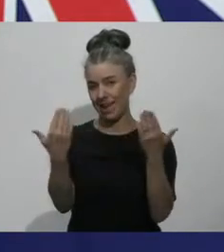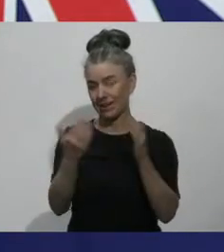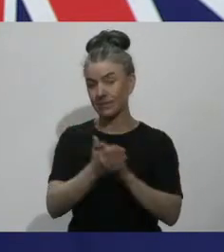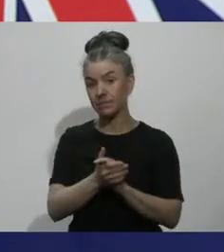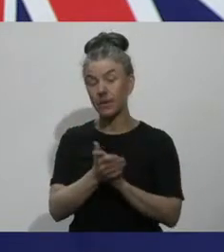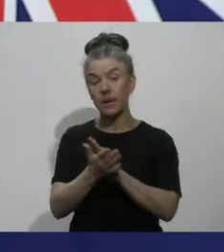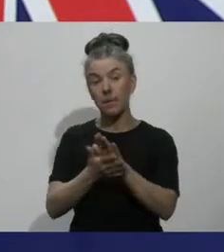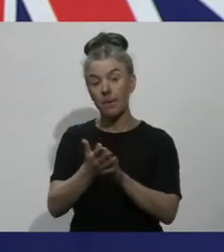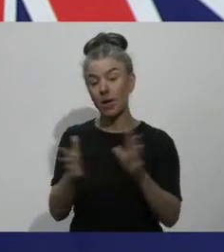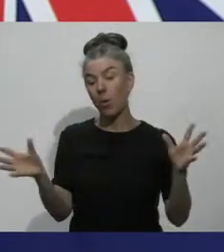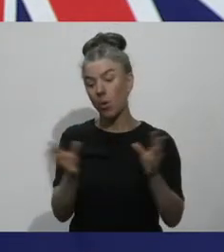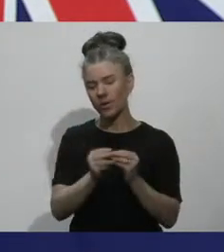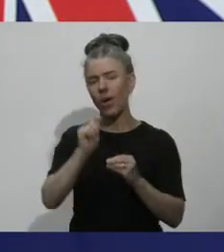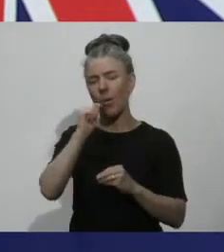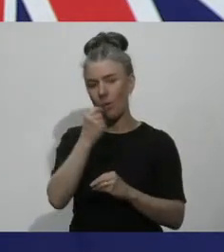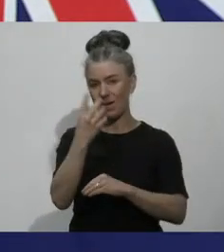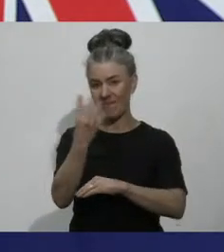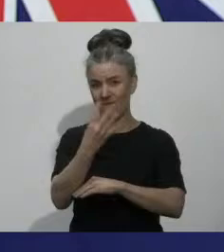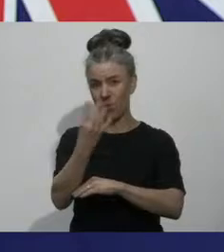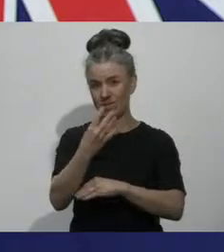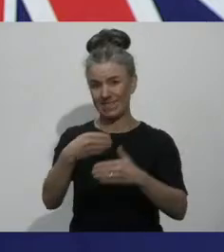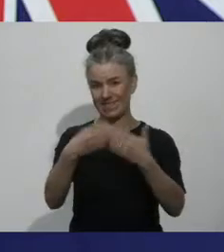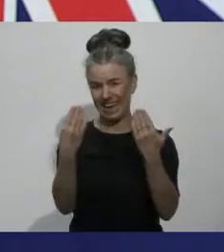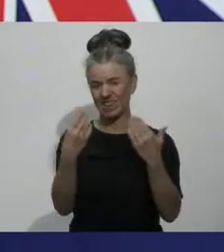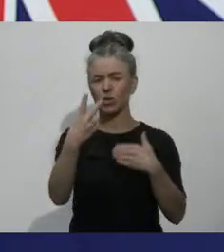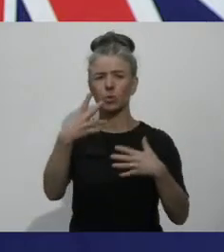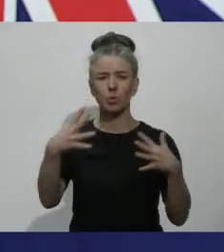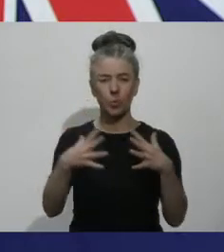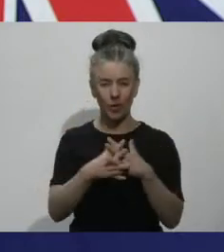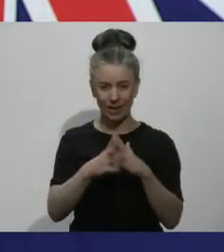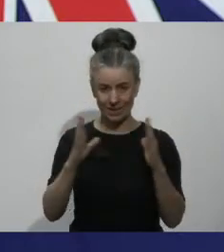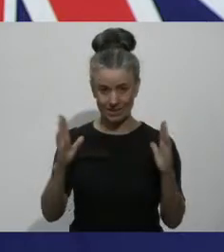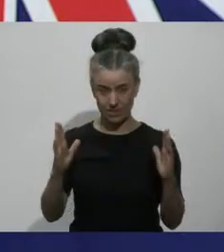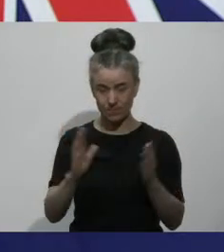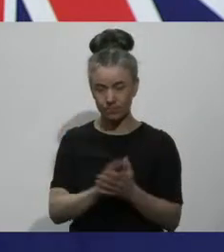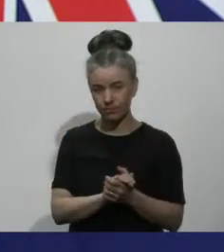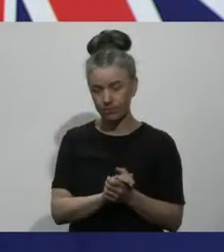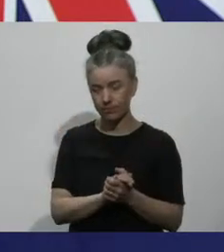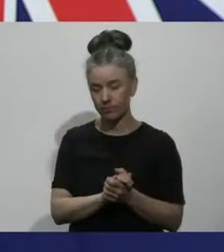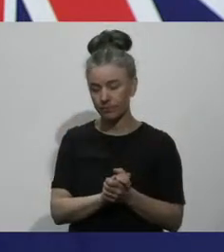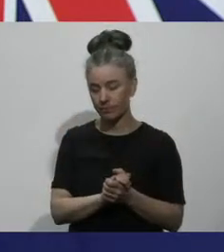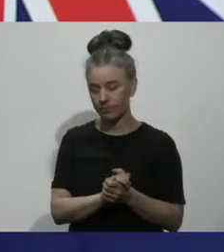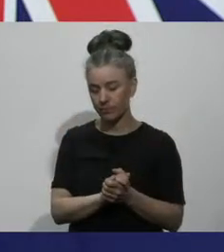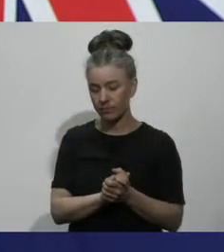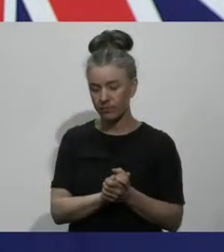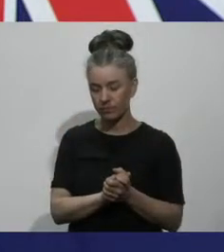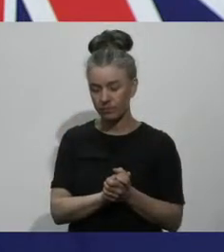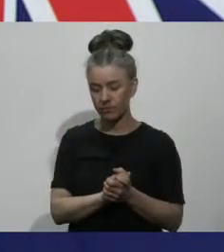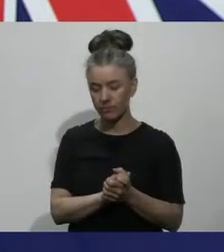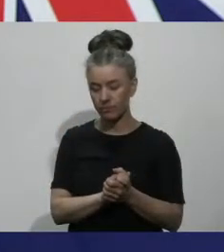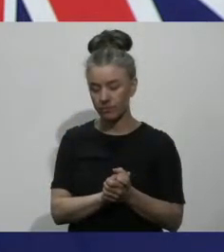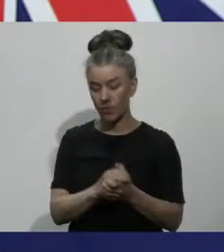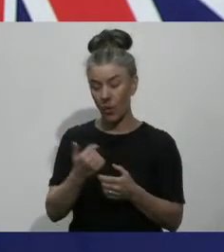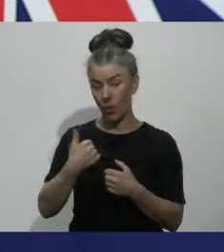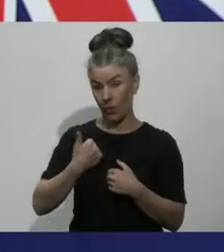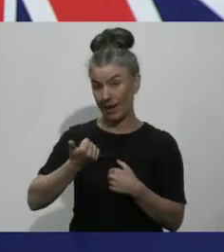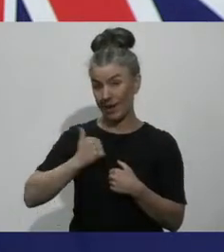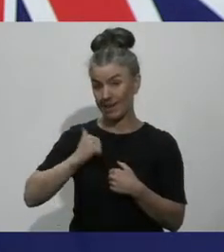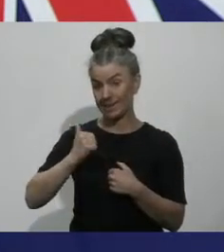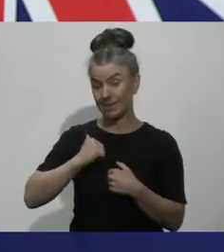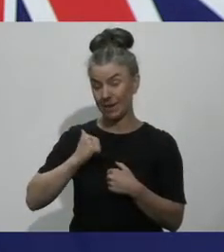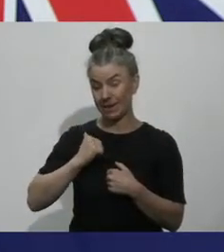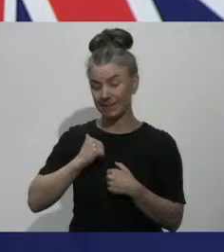a full 2 weeks in total. Our current expectation is that by this time,